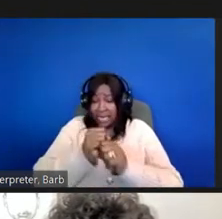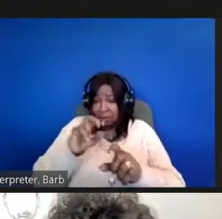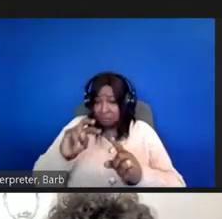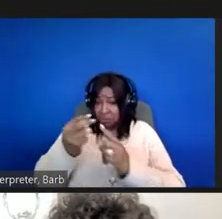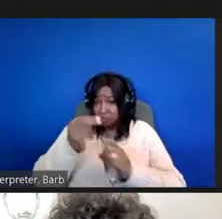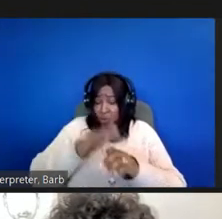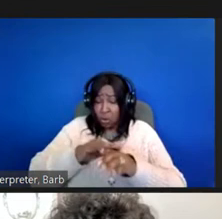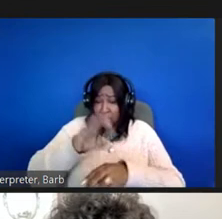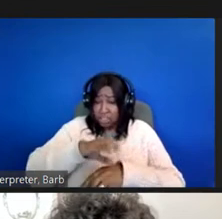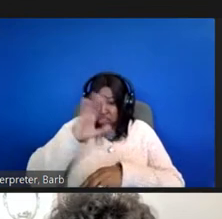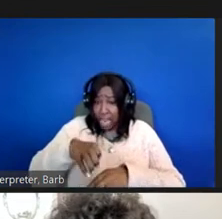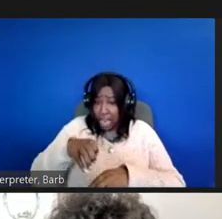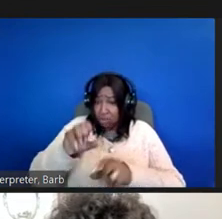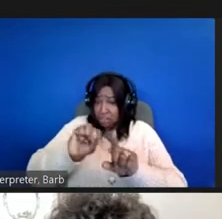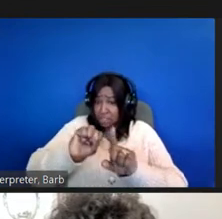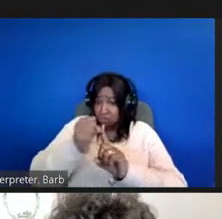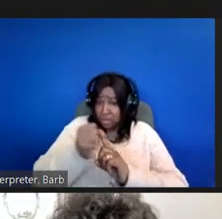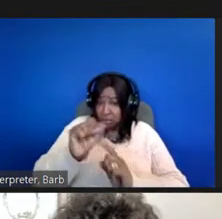situation?